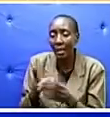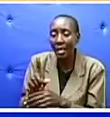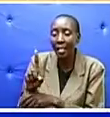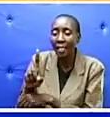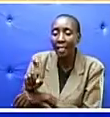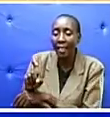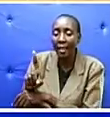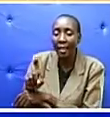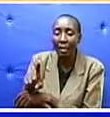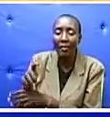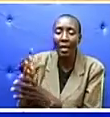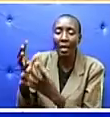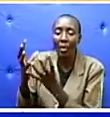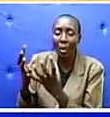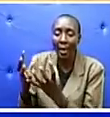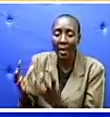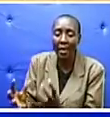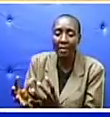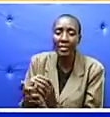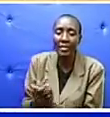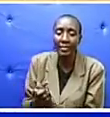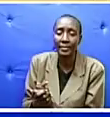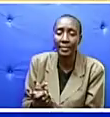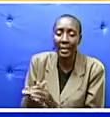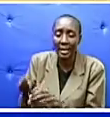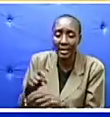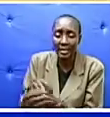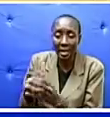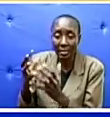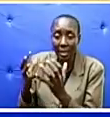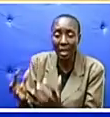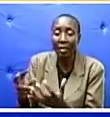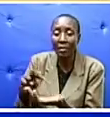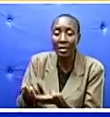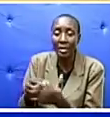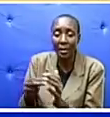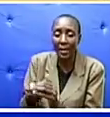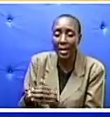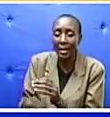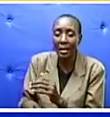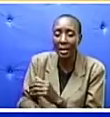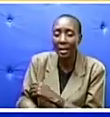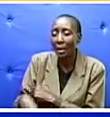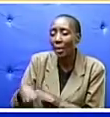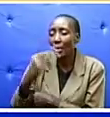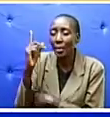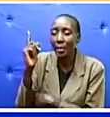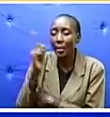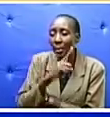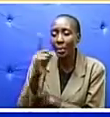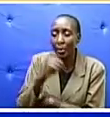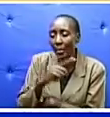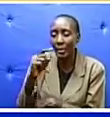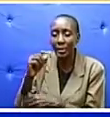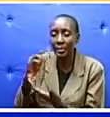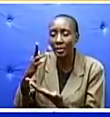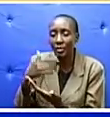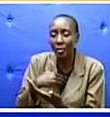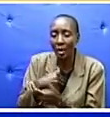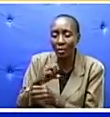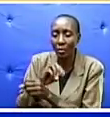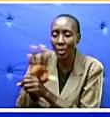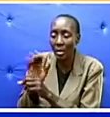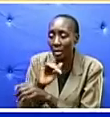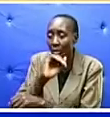their viral load will go high. Mm-hmm. At the moment they will go high, they are at very high risk to get COVID-19. So I'm appealing